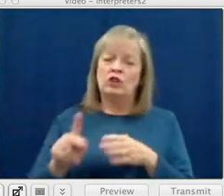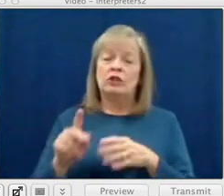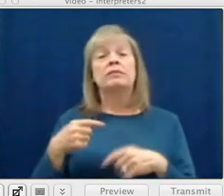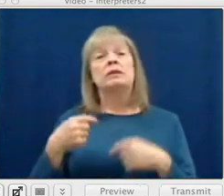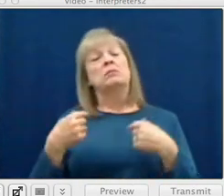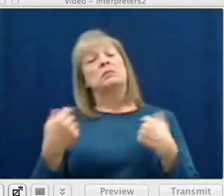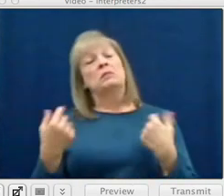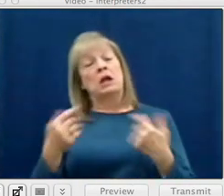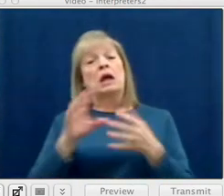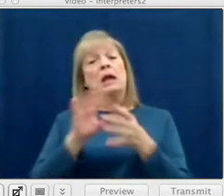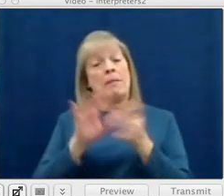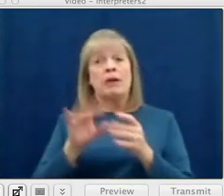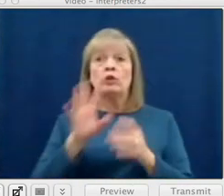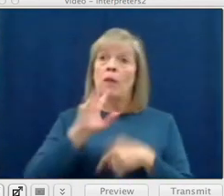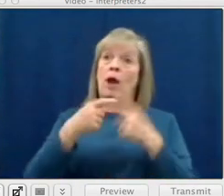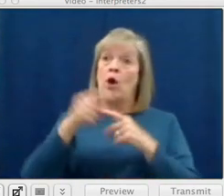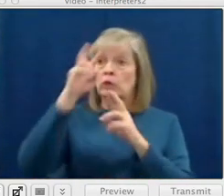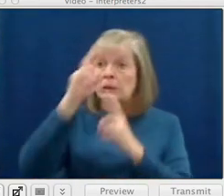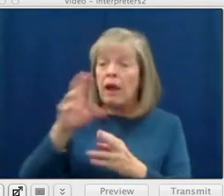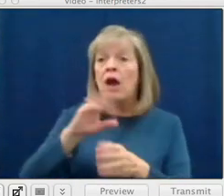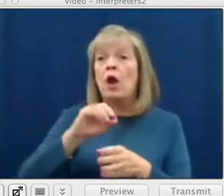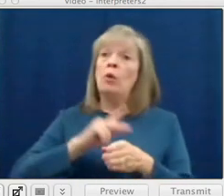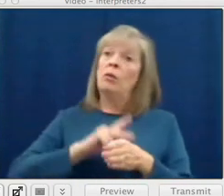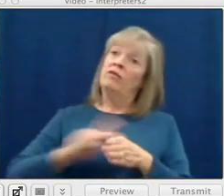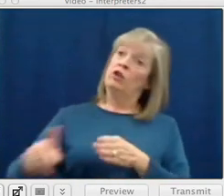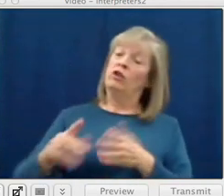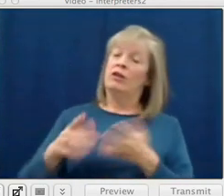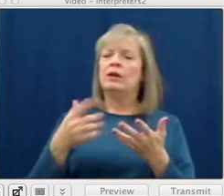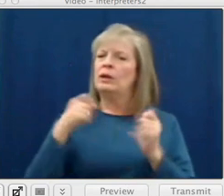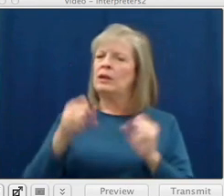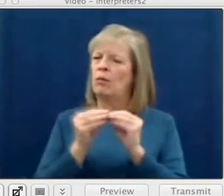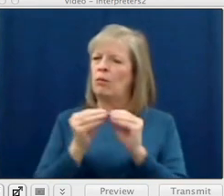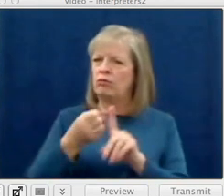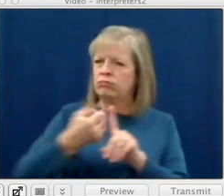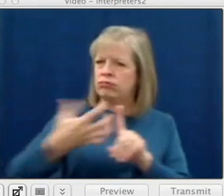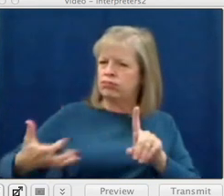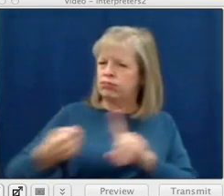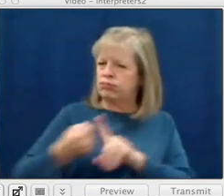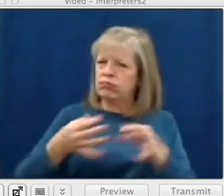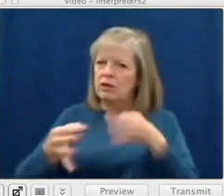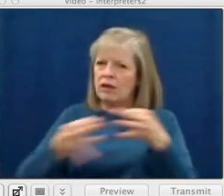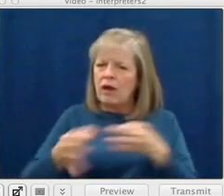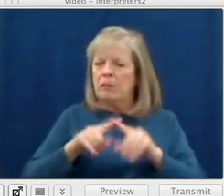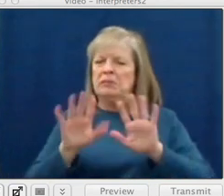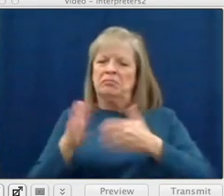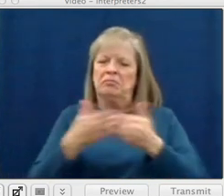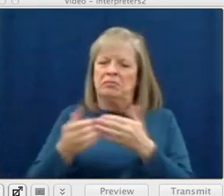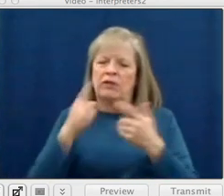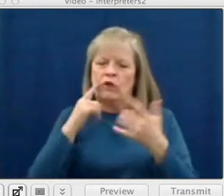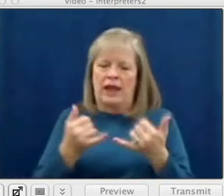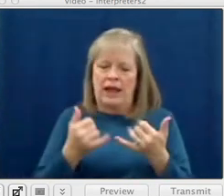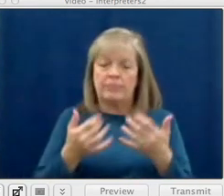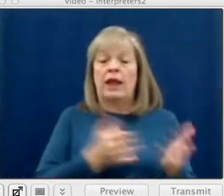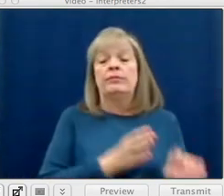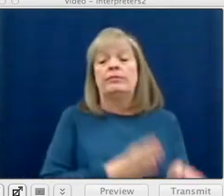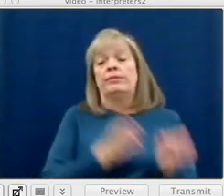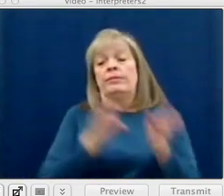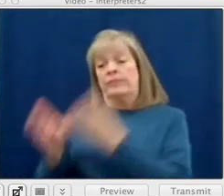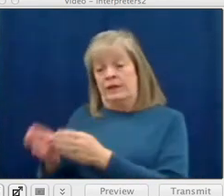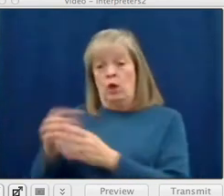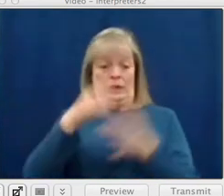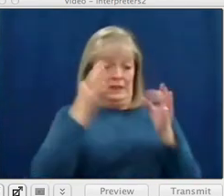but regardless, there they are. Now, what are the negative consequences? Again, what was forfeited? What value